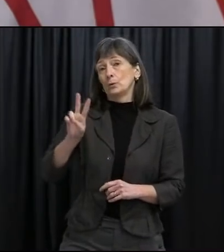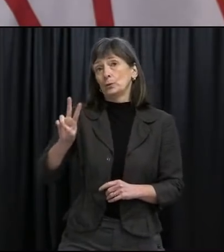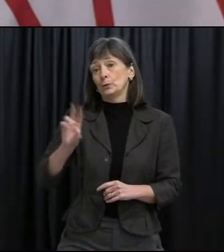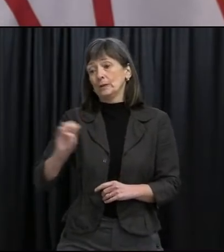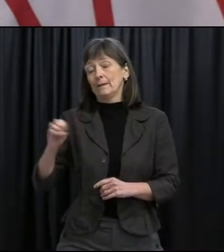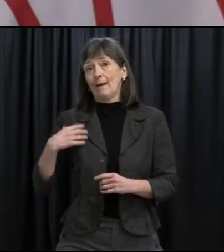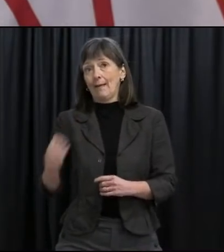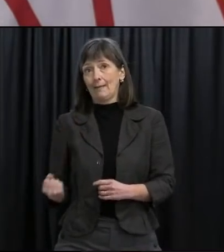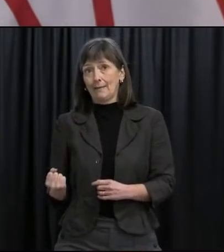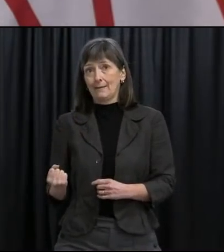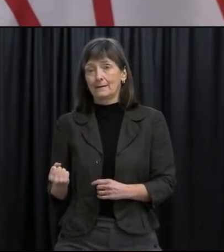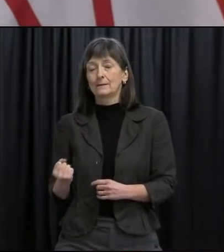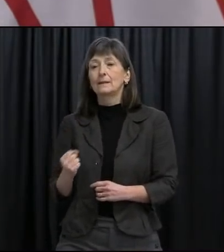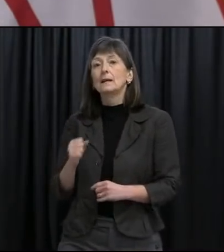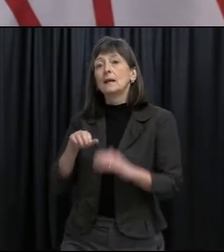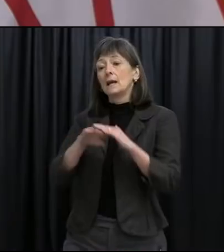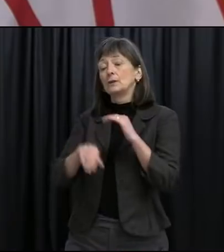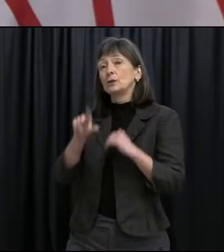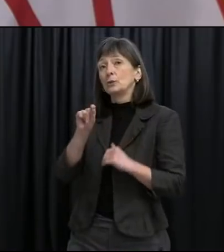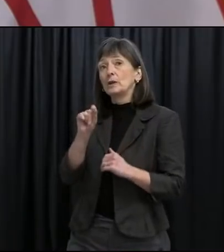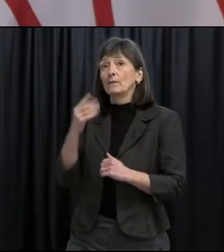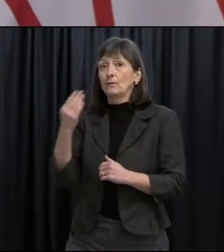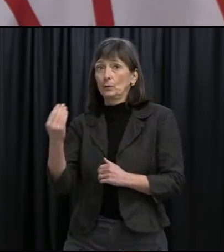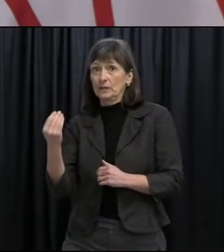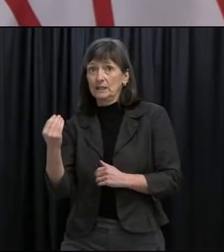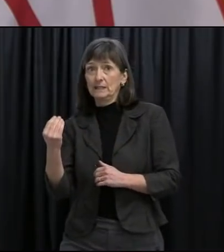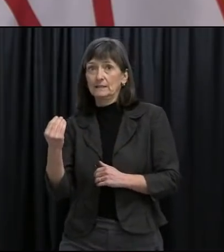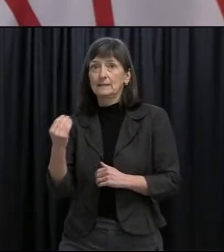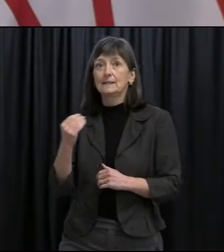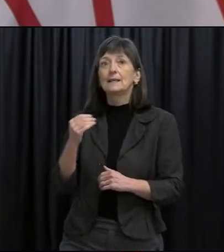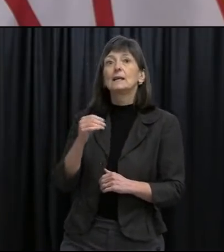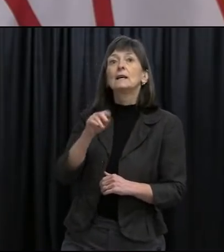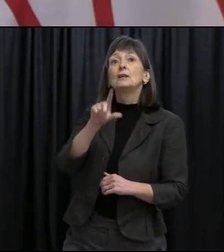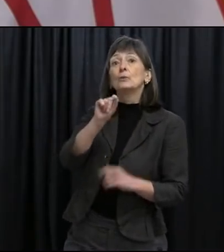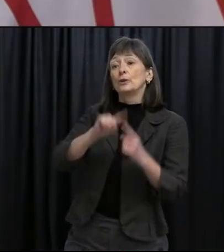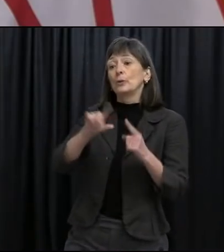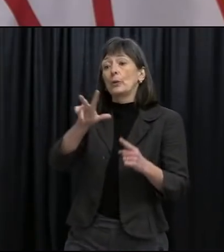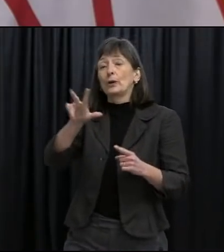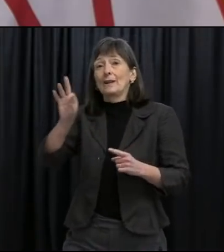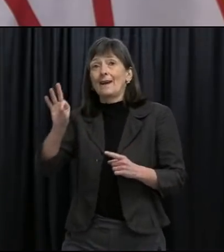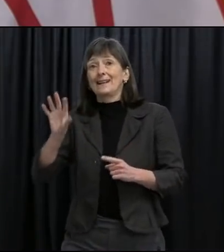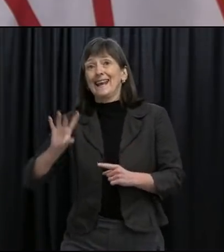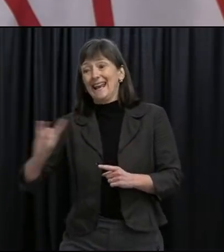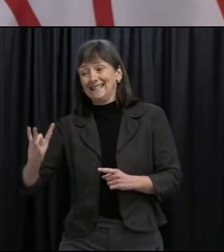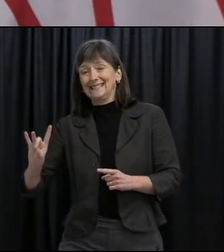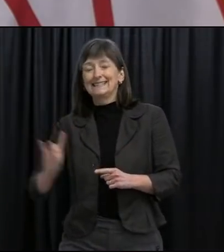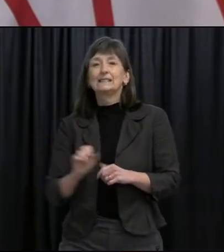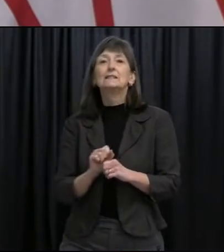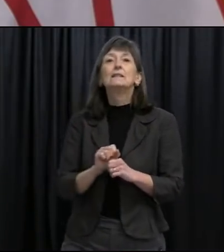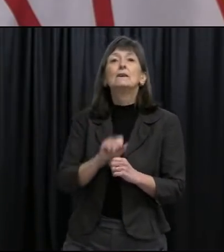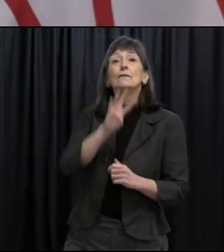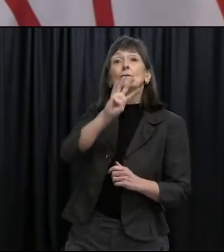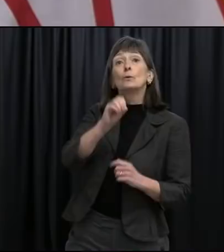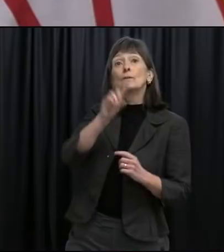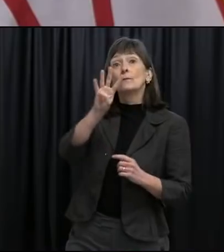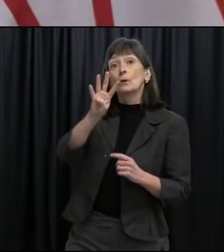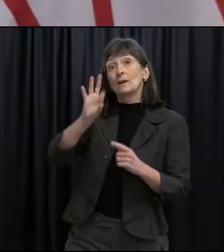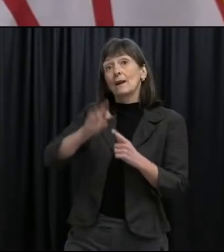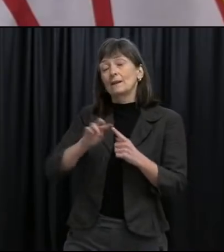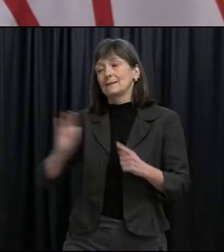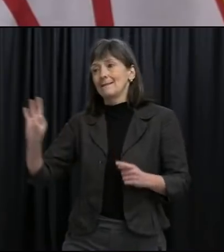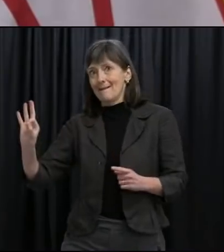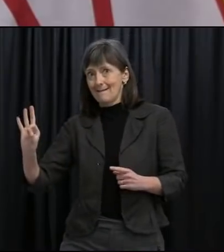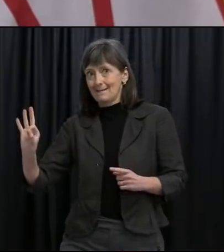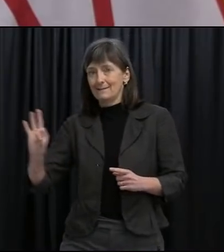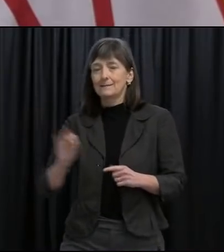Health, 14 are under 20 years of age, 8 are between 20 and 39, 9 are between 40 and